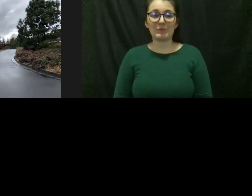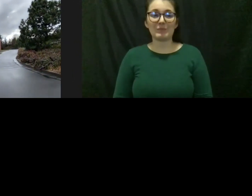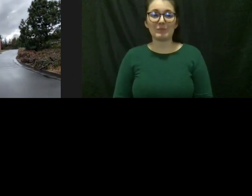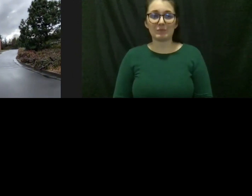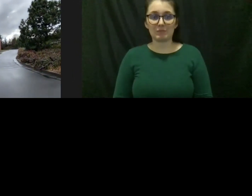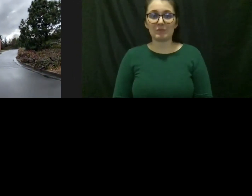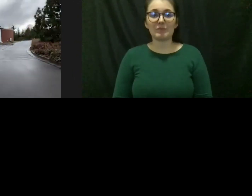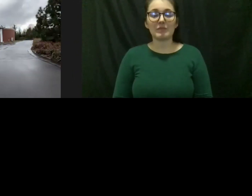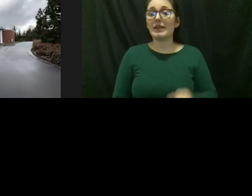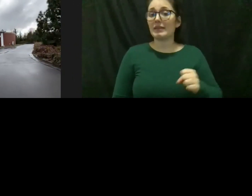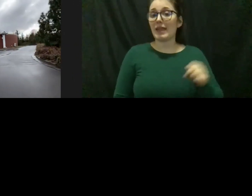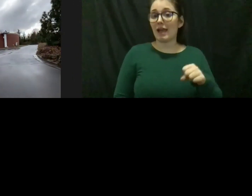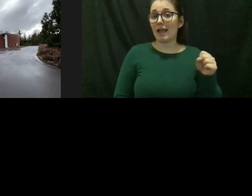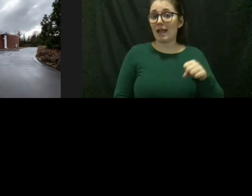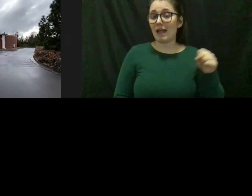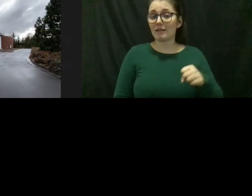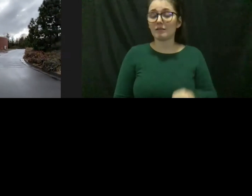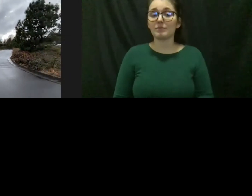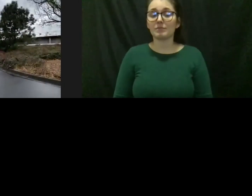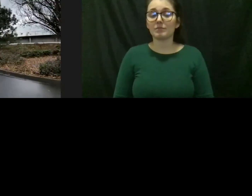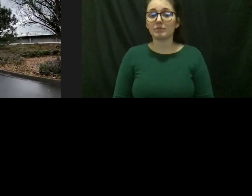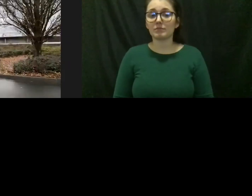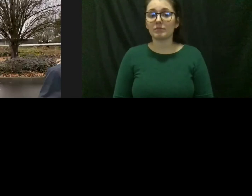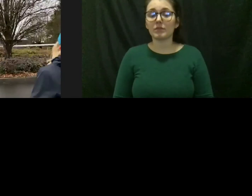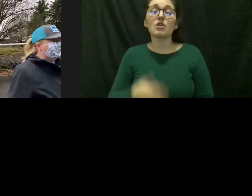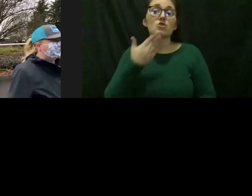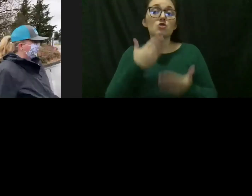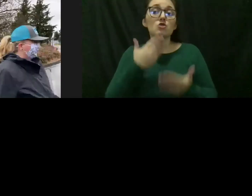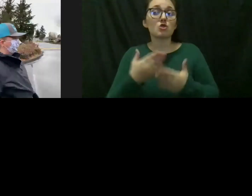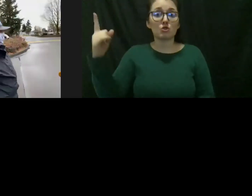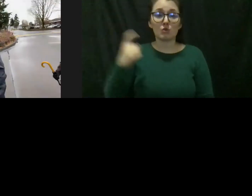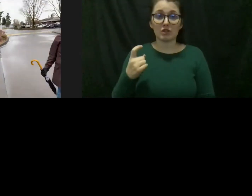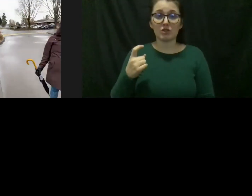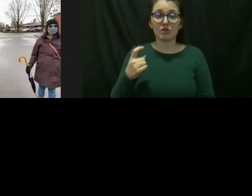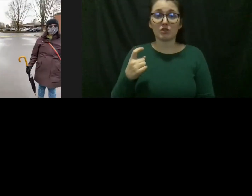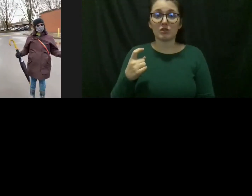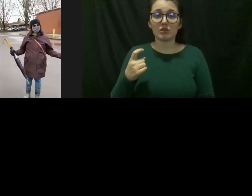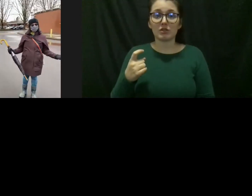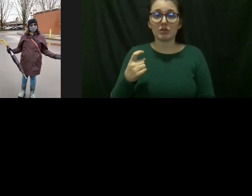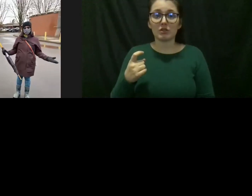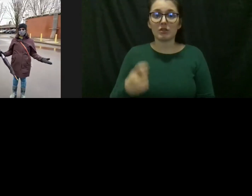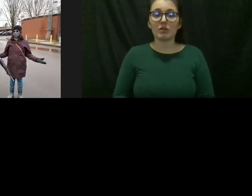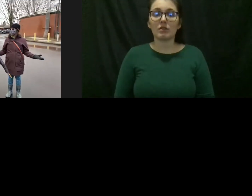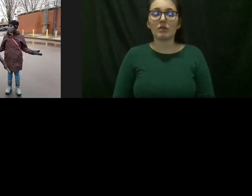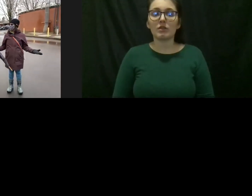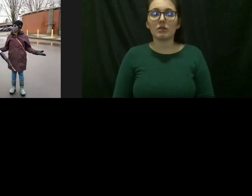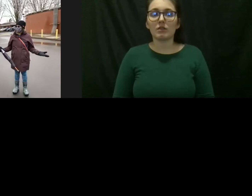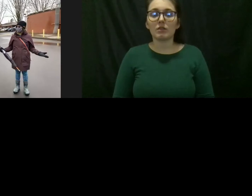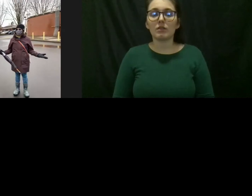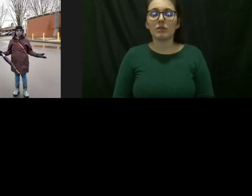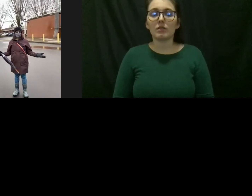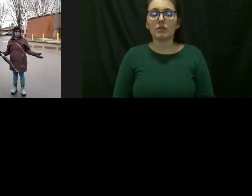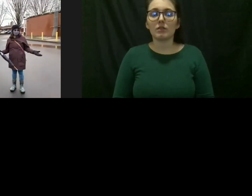called digesters. Okay, so these are the digesters. You guys can see that, maybe you can't, but that says number 1,